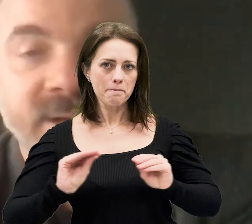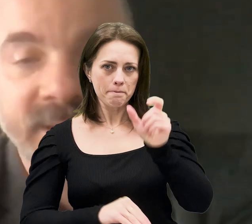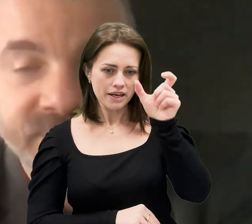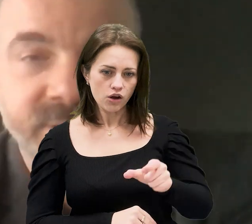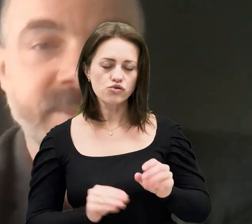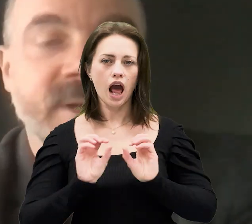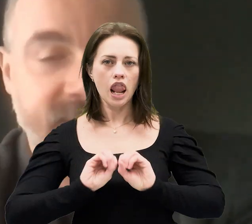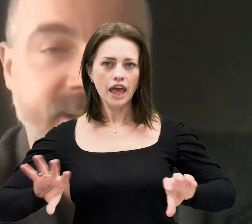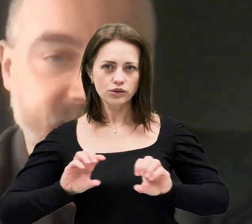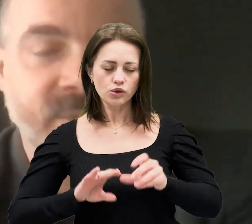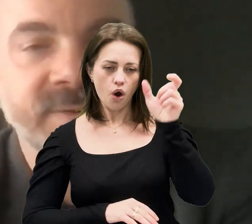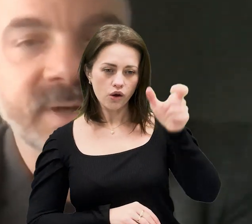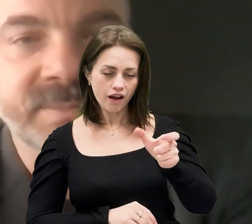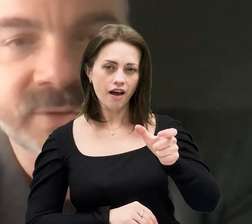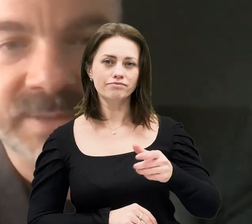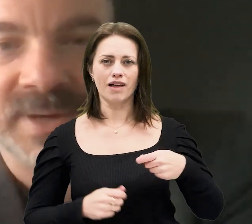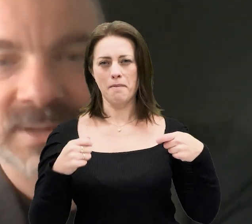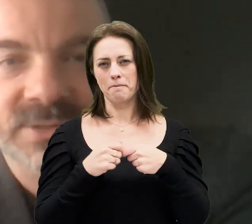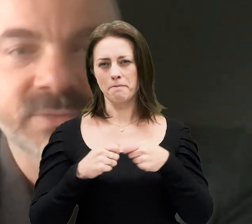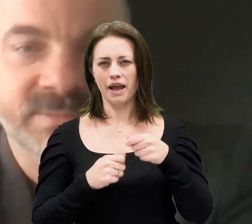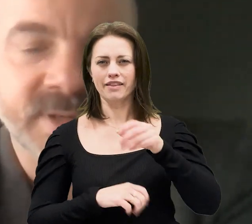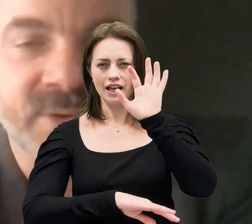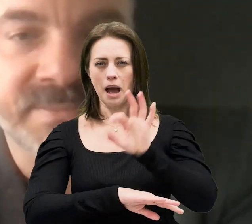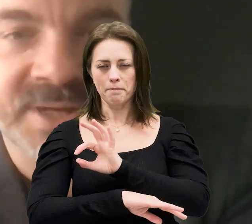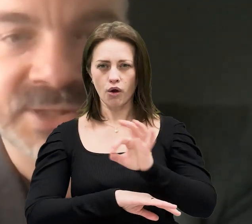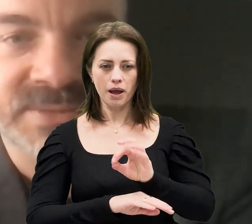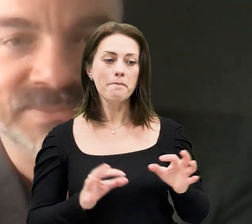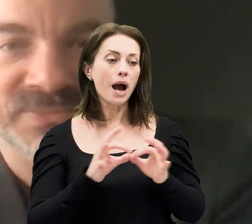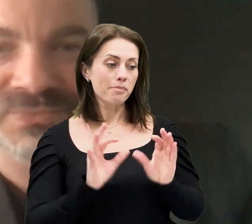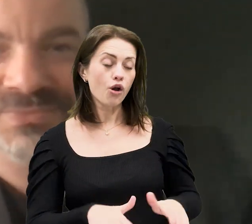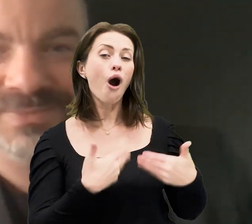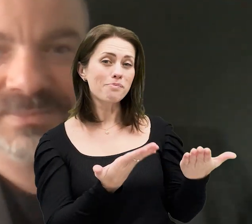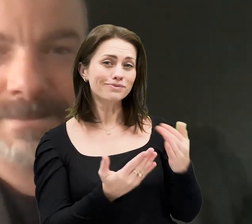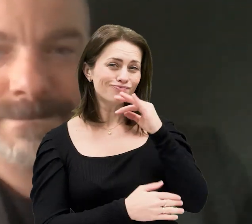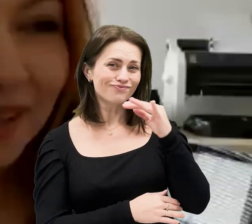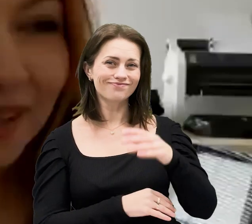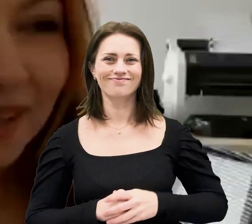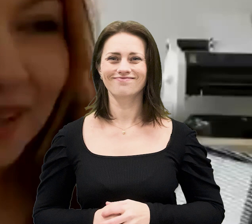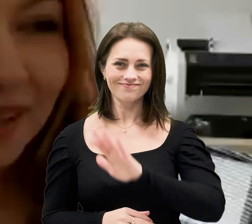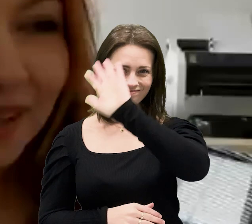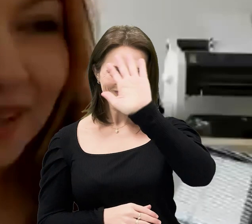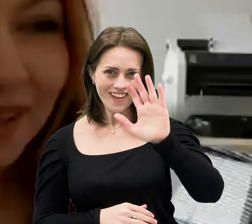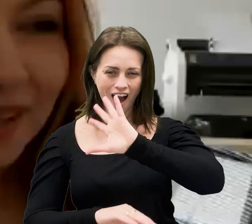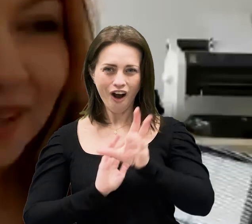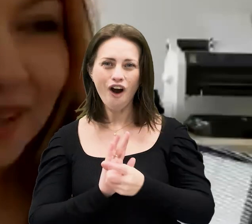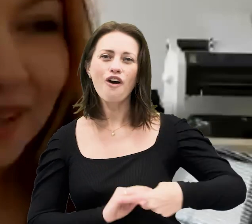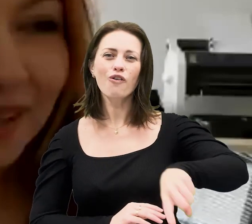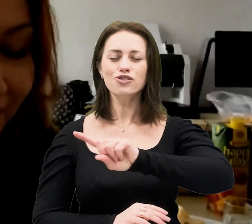educator and lecturer and one of our project partners. So, Barbara, please. So, hello,